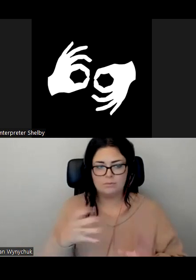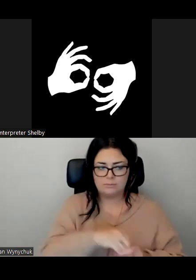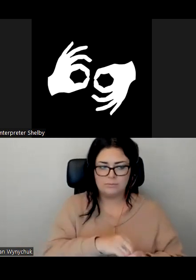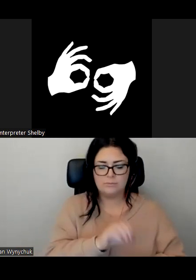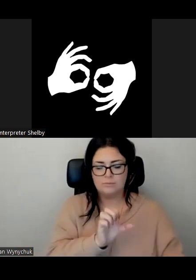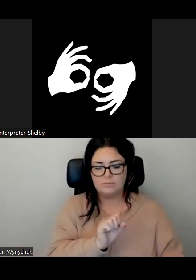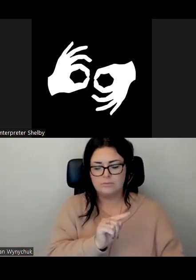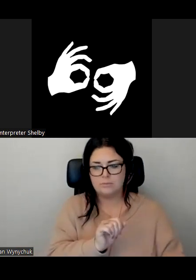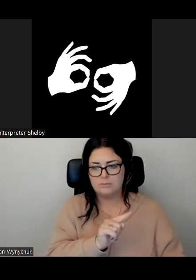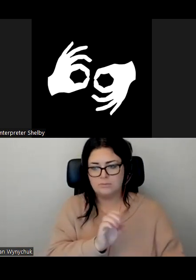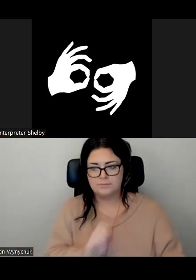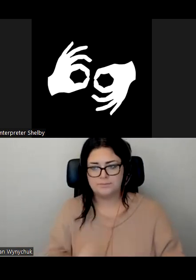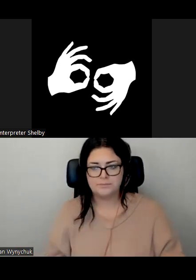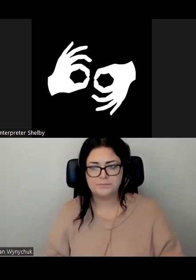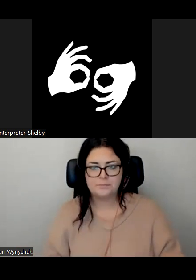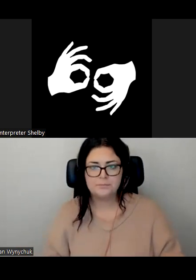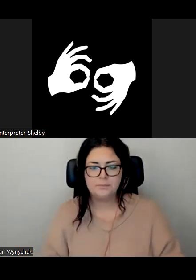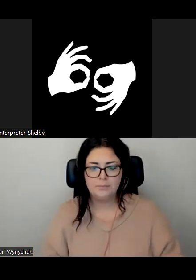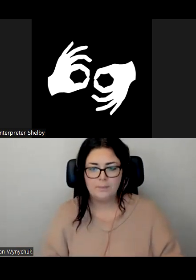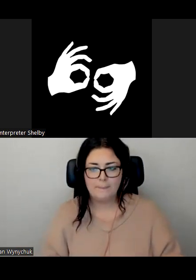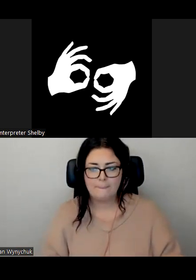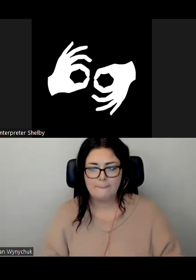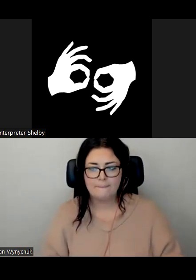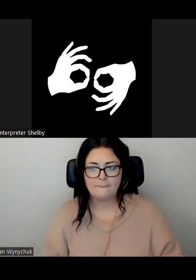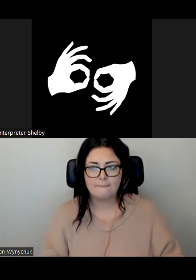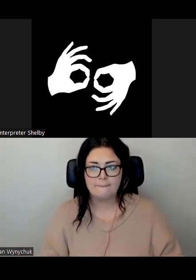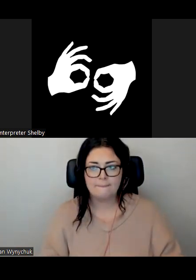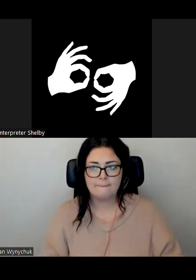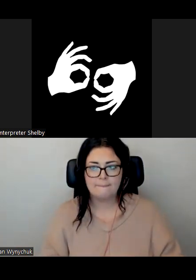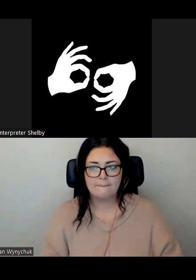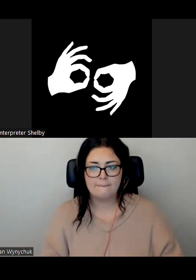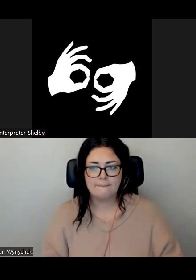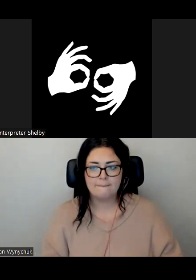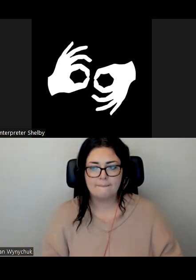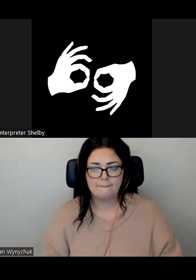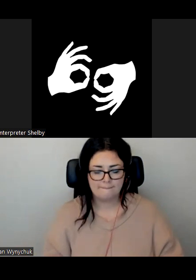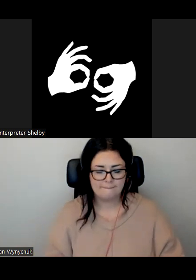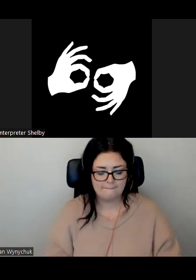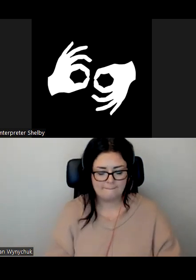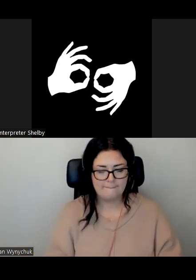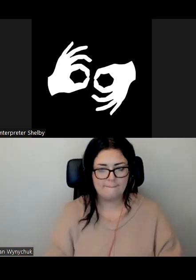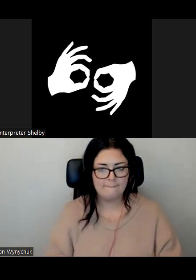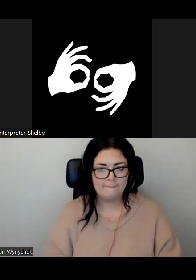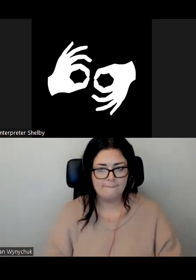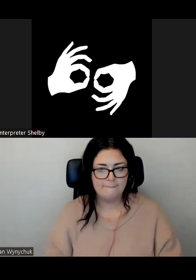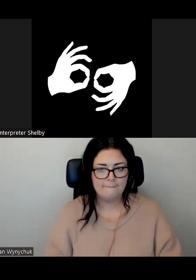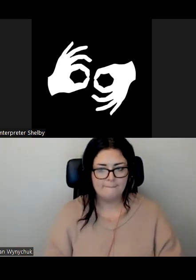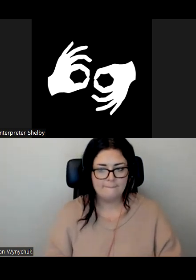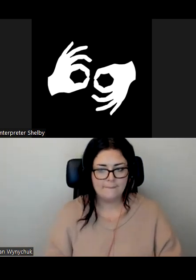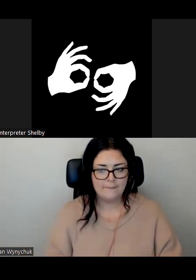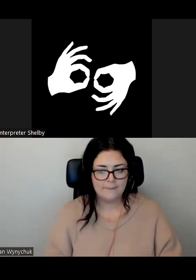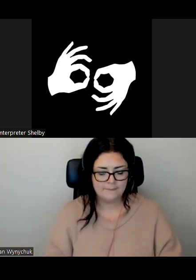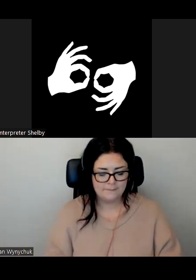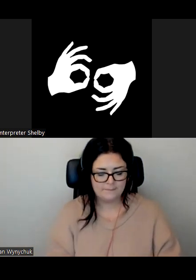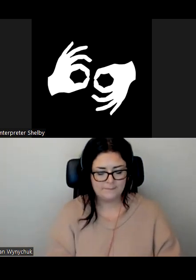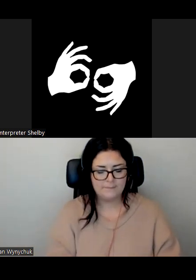as beneficiary under your RSP, pension, and life insurance. And then the other thing